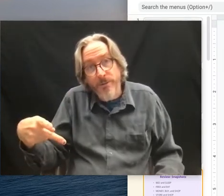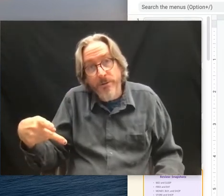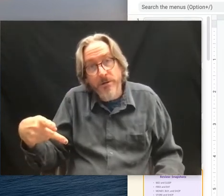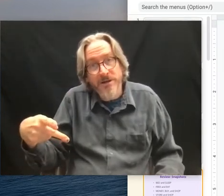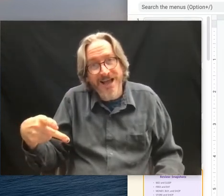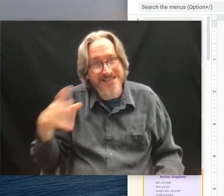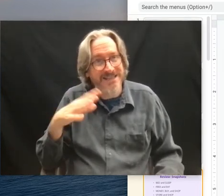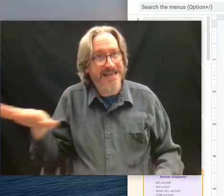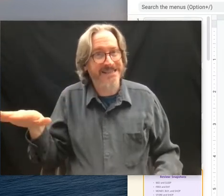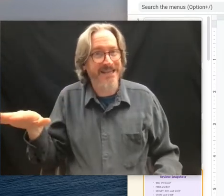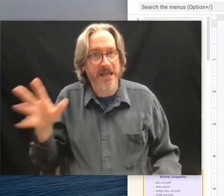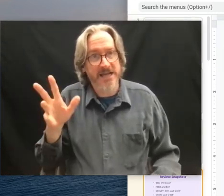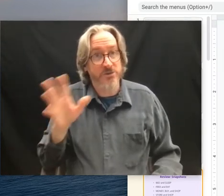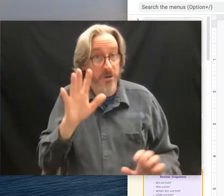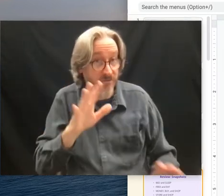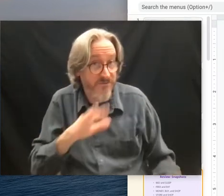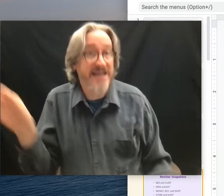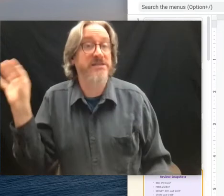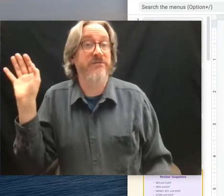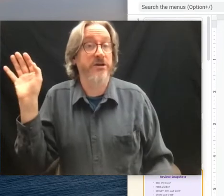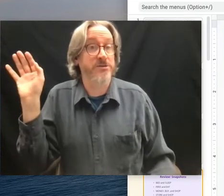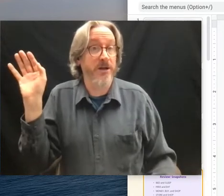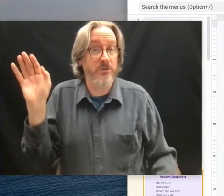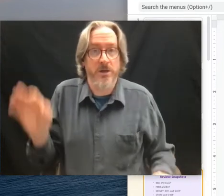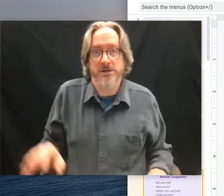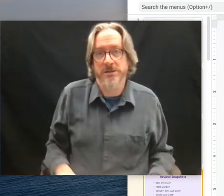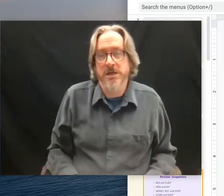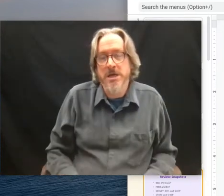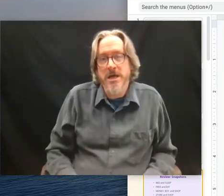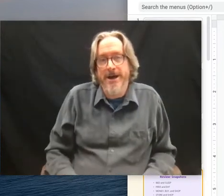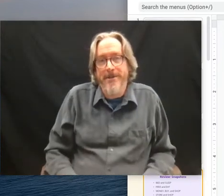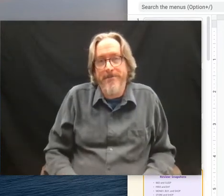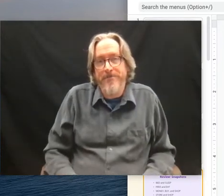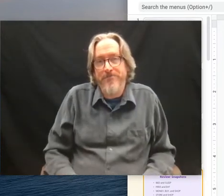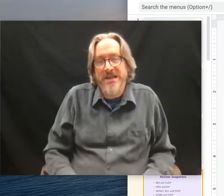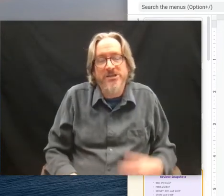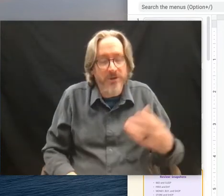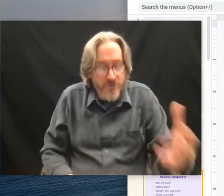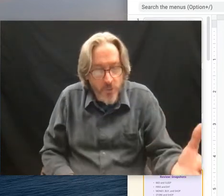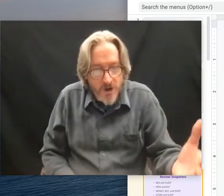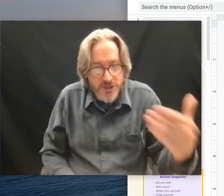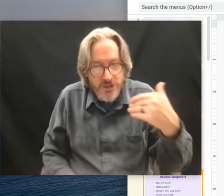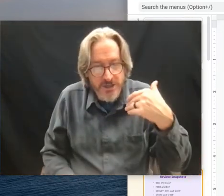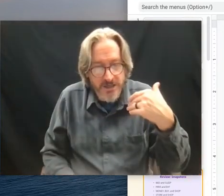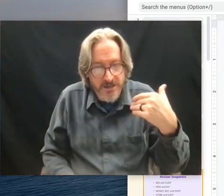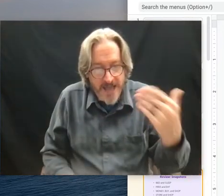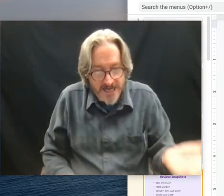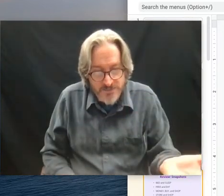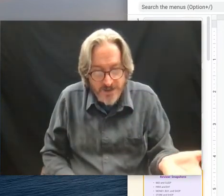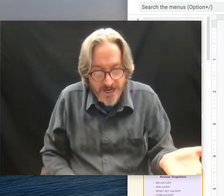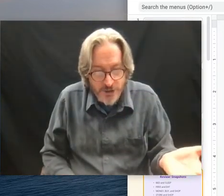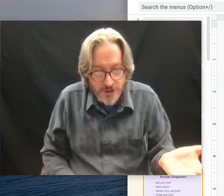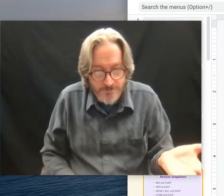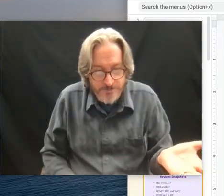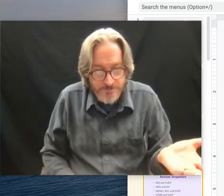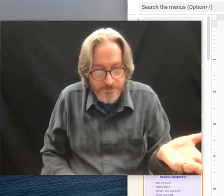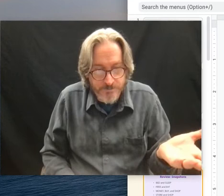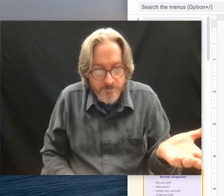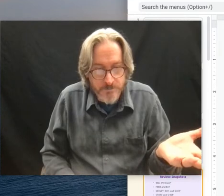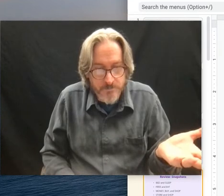shop as a lexicalized, one of the fast fingerspell ones. So if you watch the